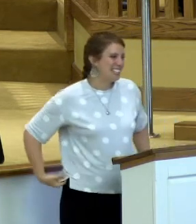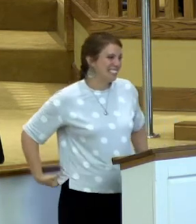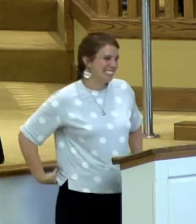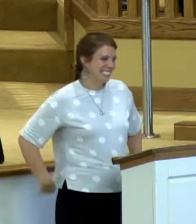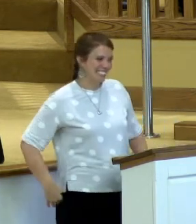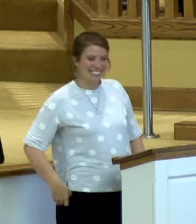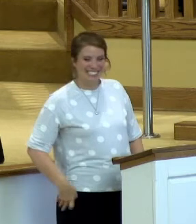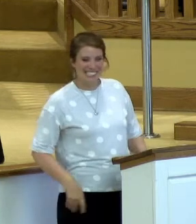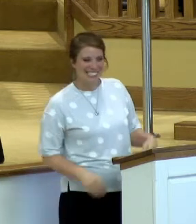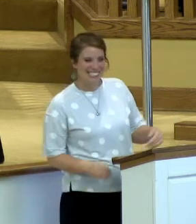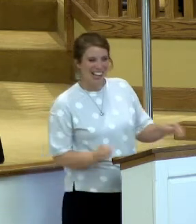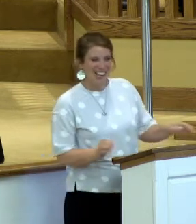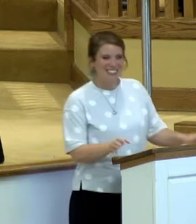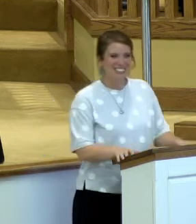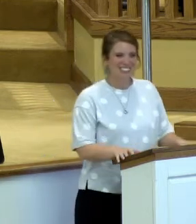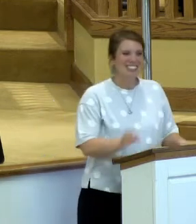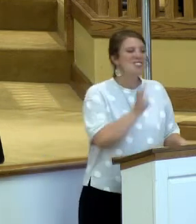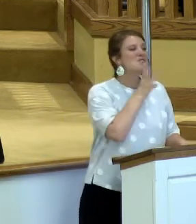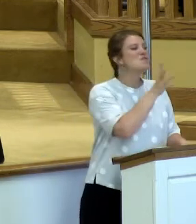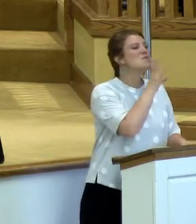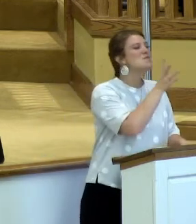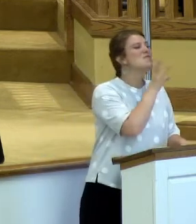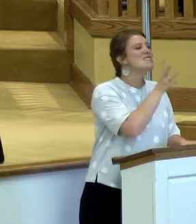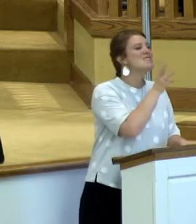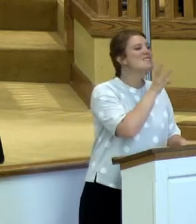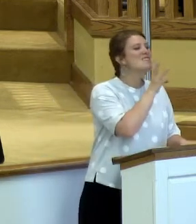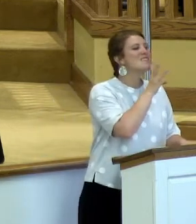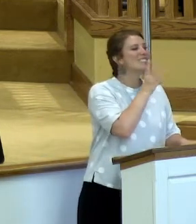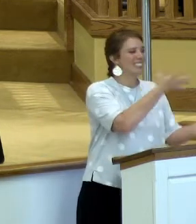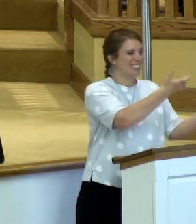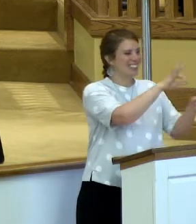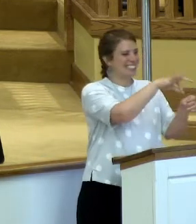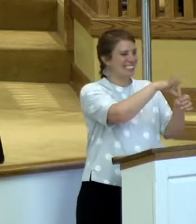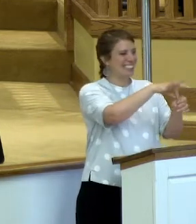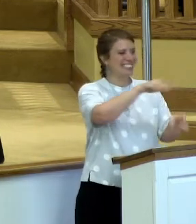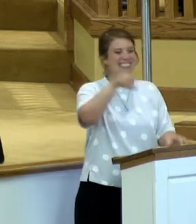Water or soda? What do you want? Water or soda? Tea?